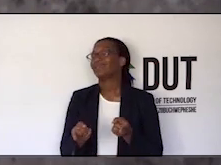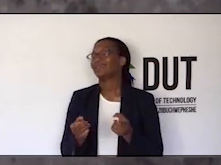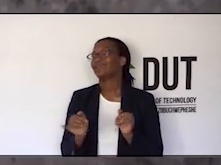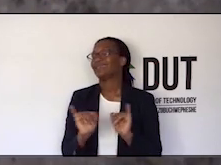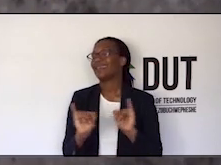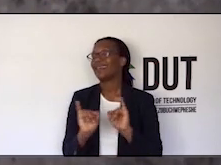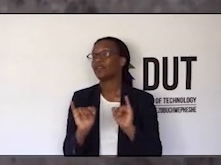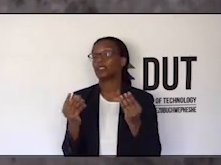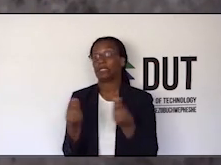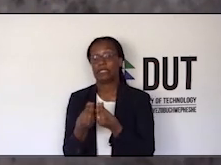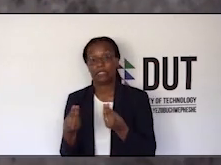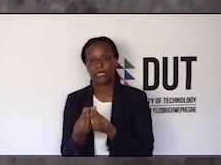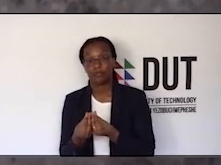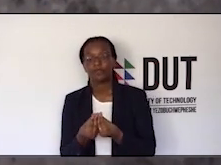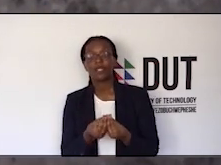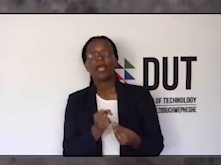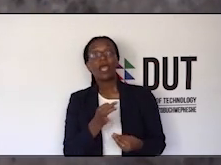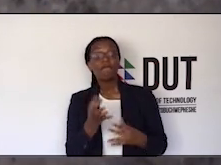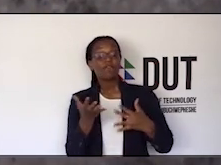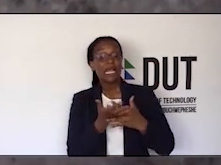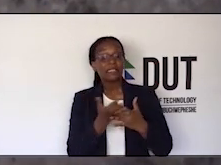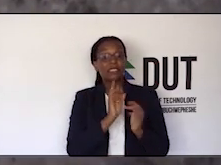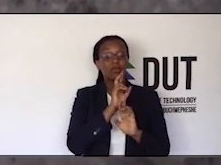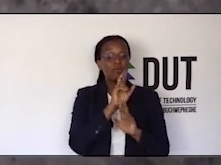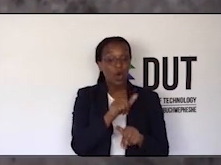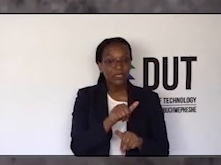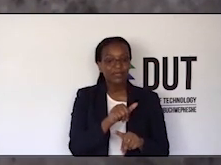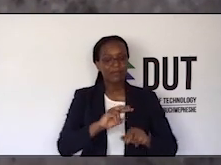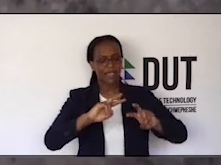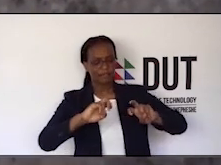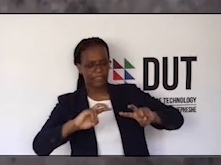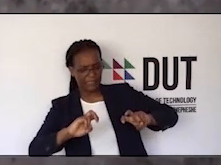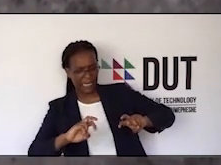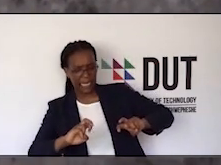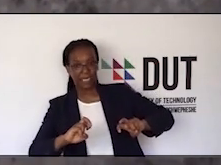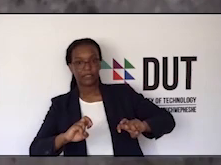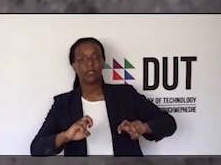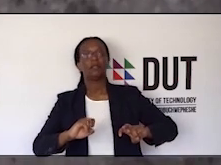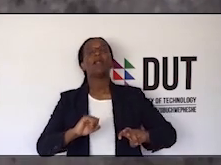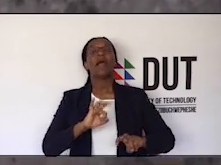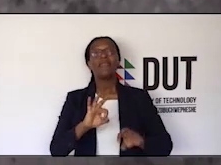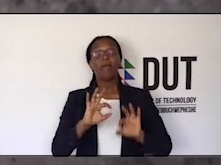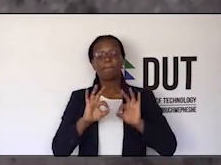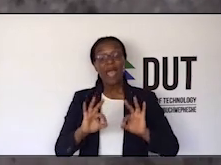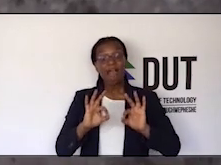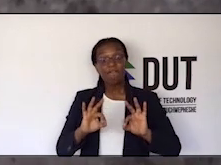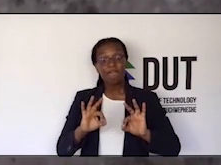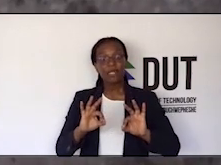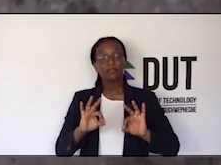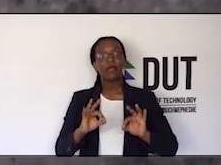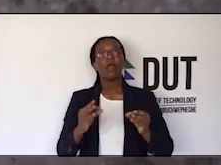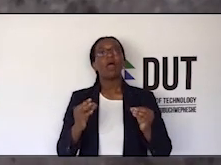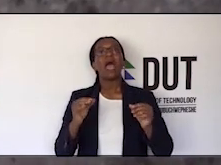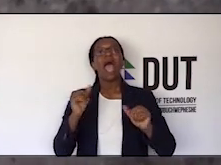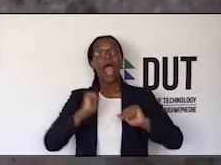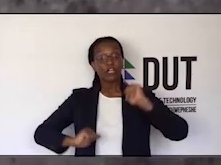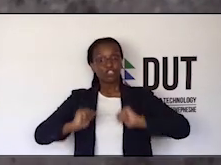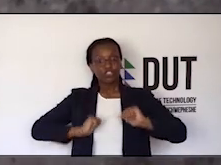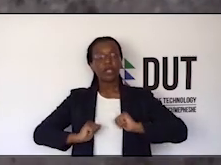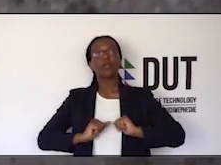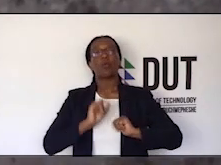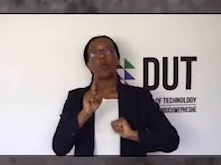Such cases reported are investigated and appropriate action are taken against